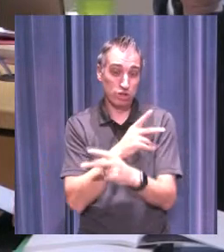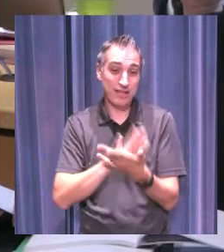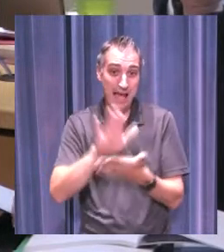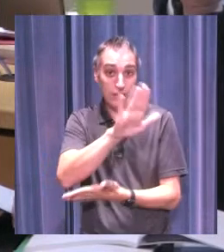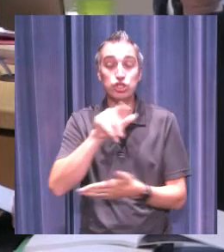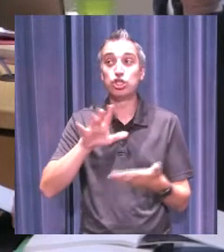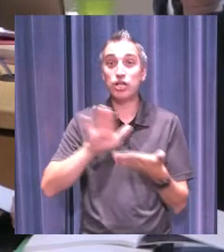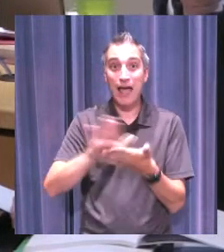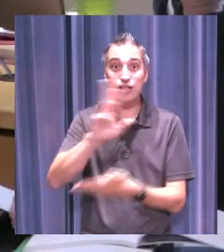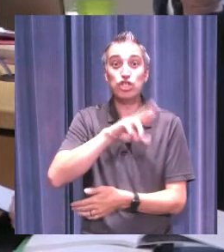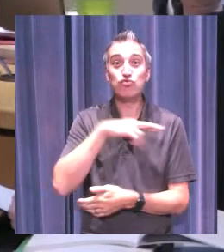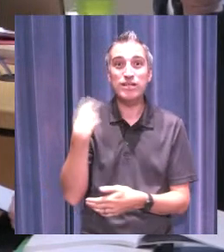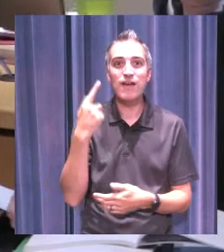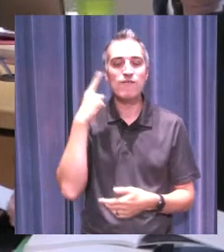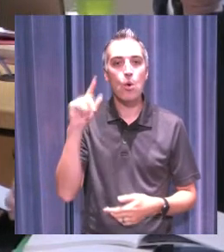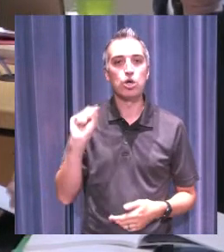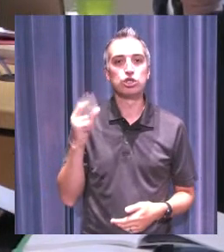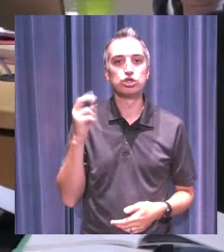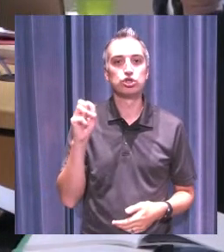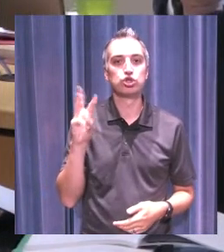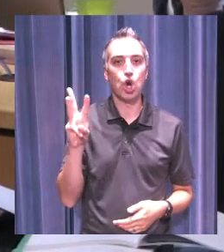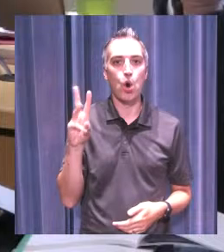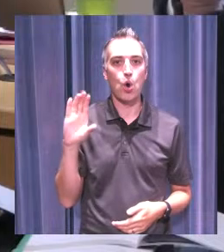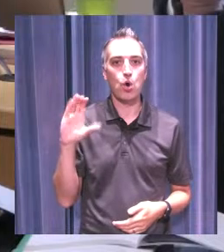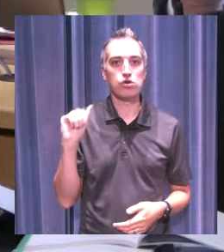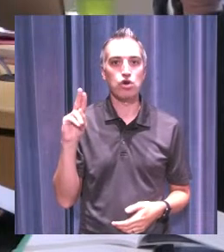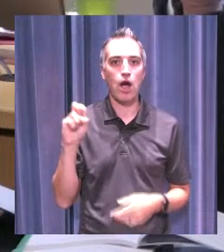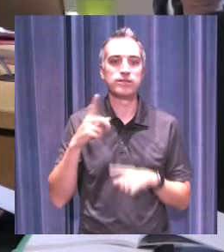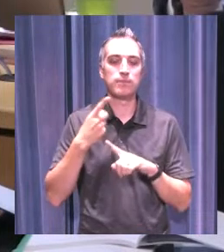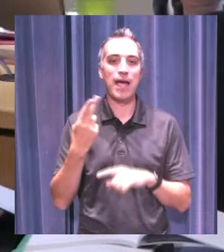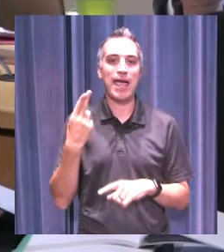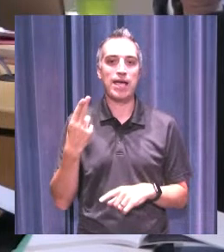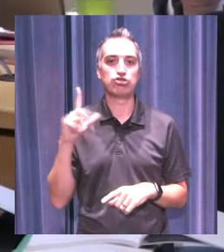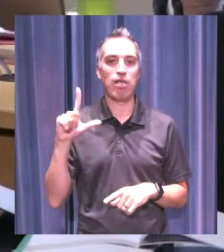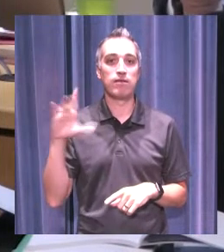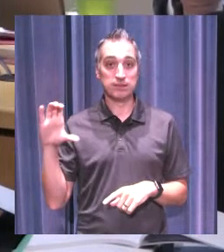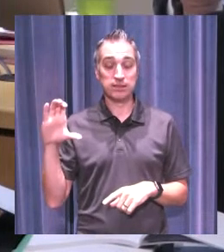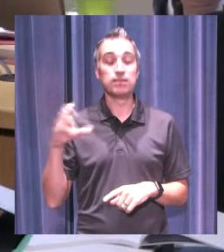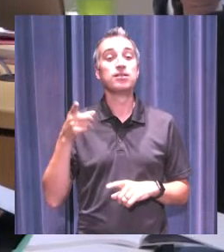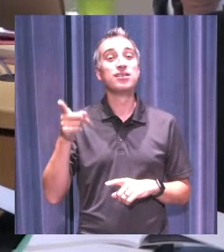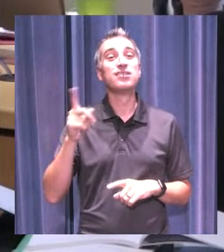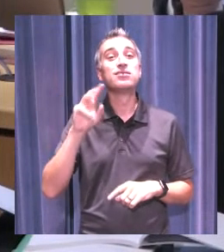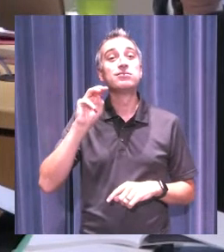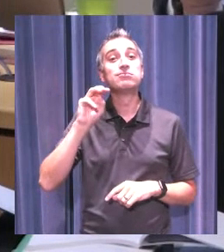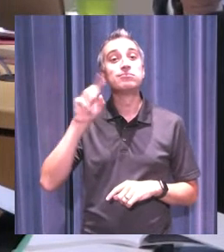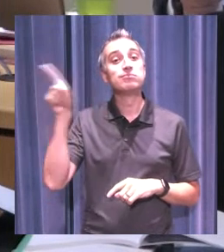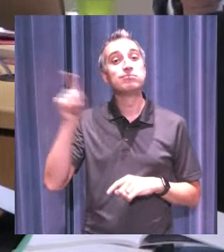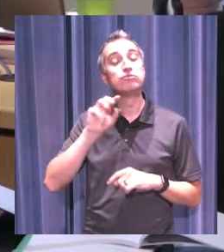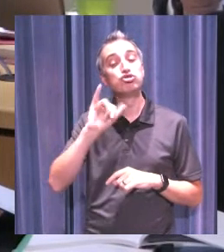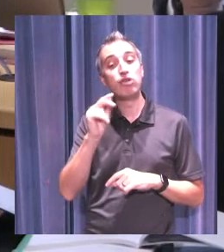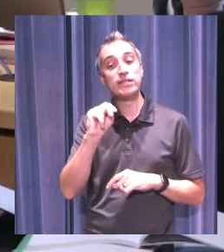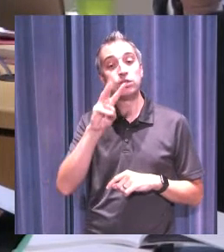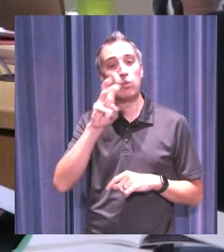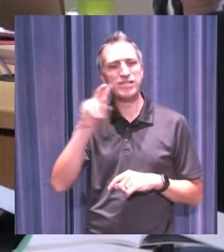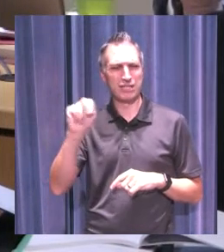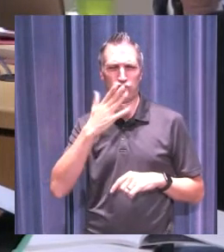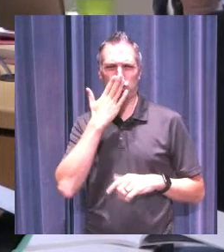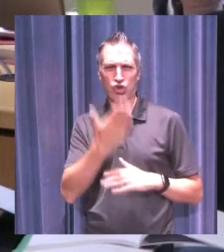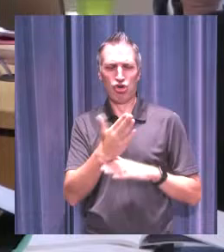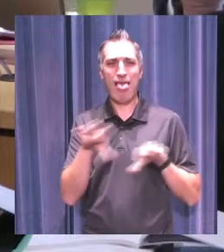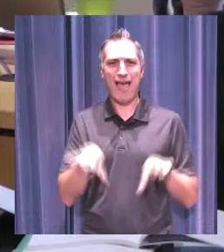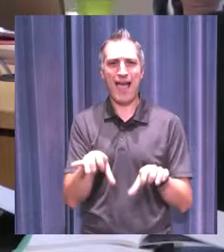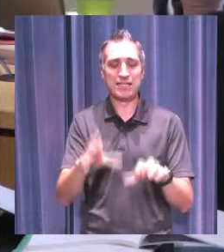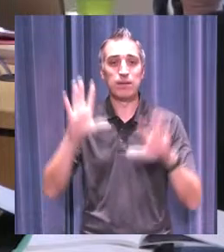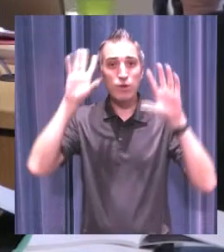college at risk of a show caused by HLC. Jason Wilson has served capably as acting president. He has extensive